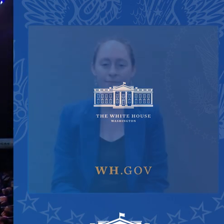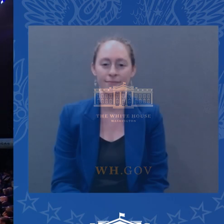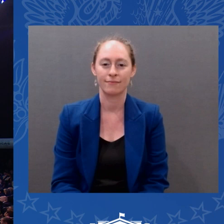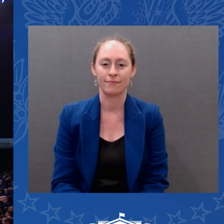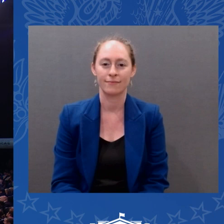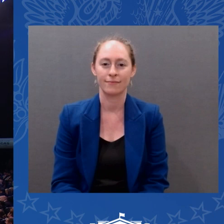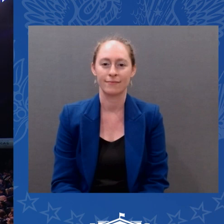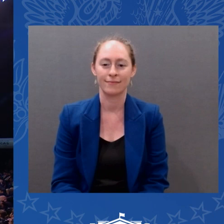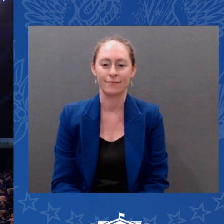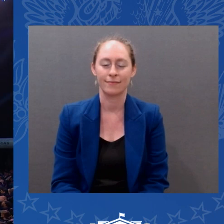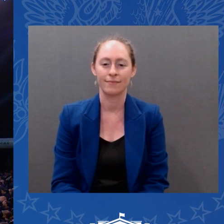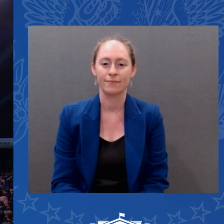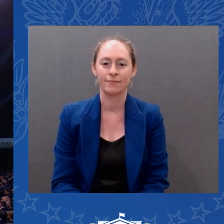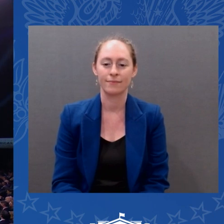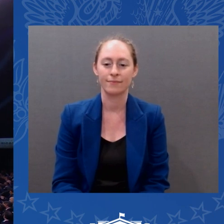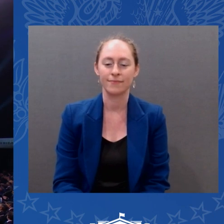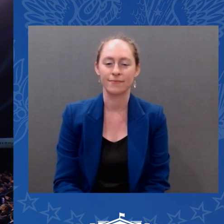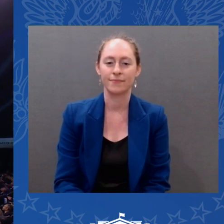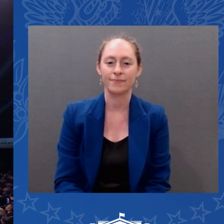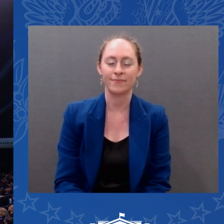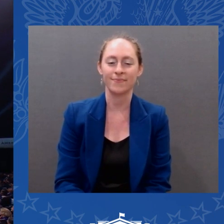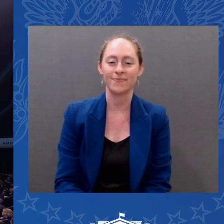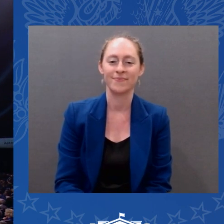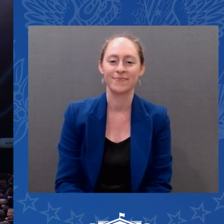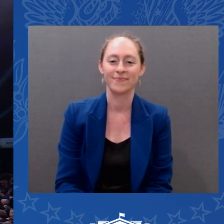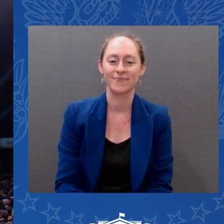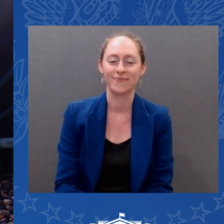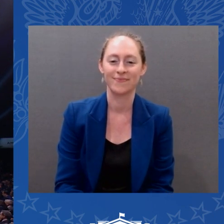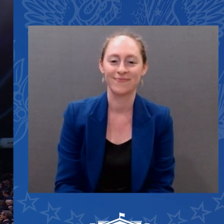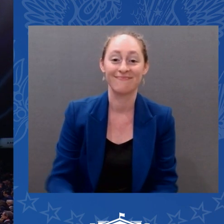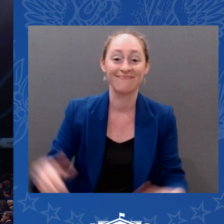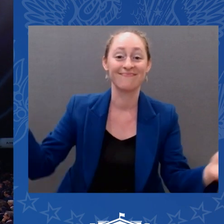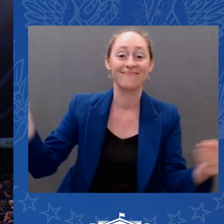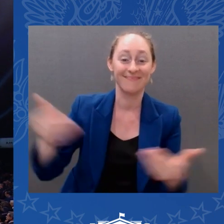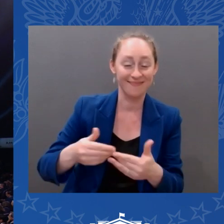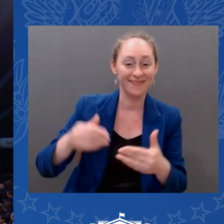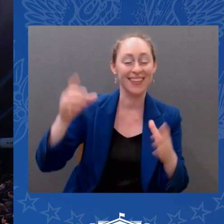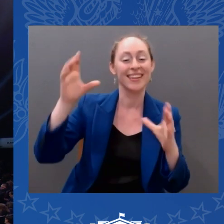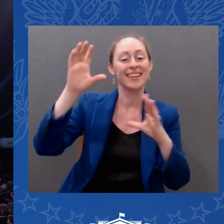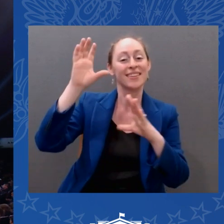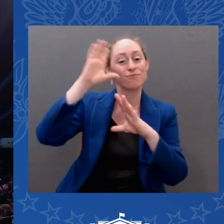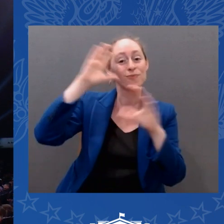Please welcome the President of the Republic of Peru, Pedro Castillo.